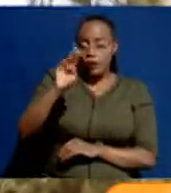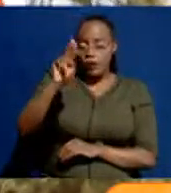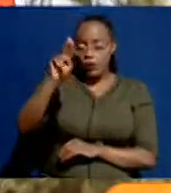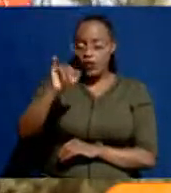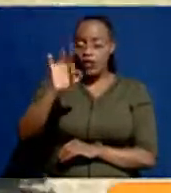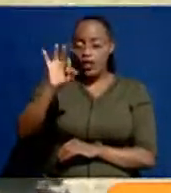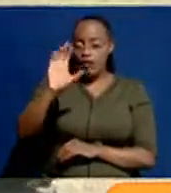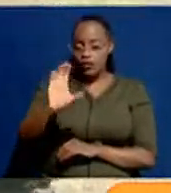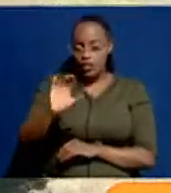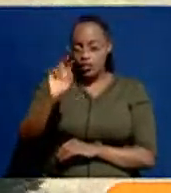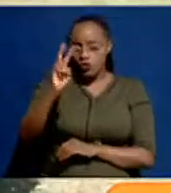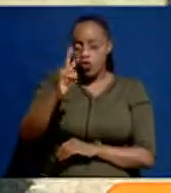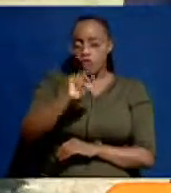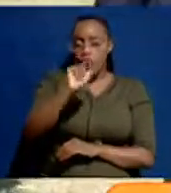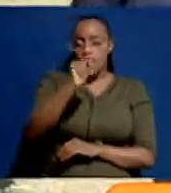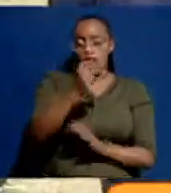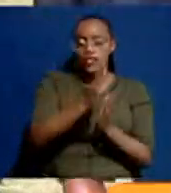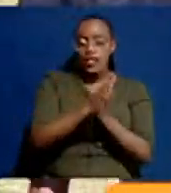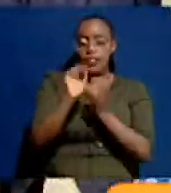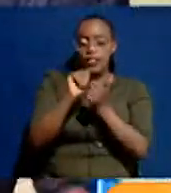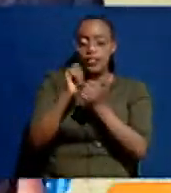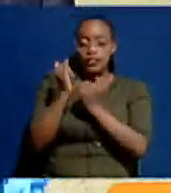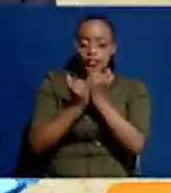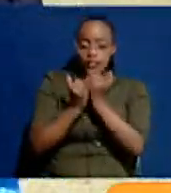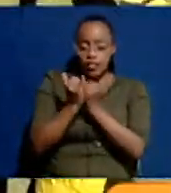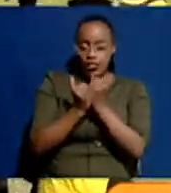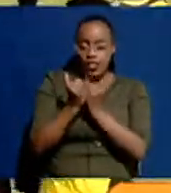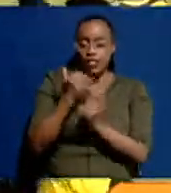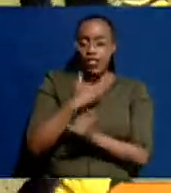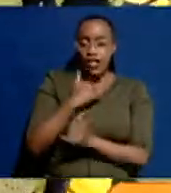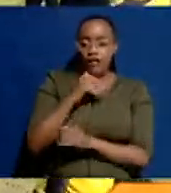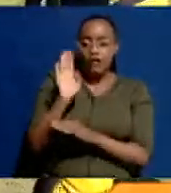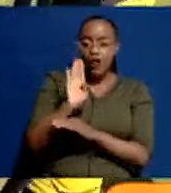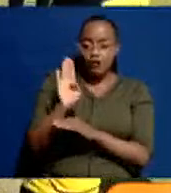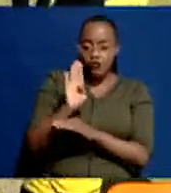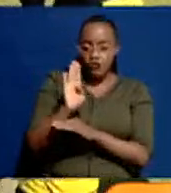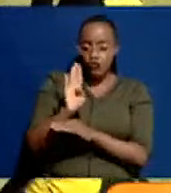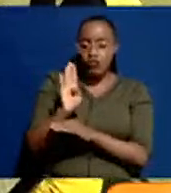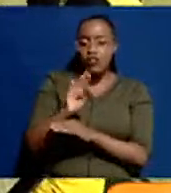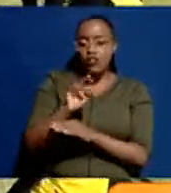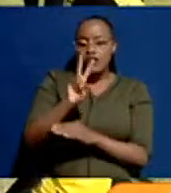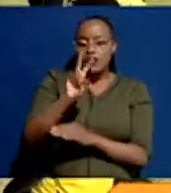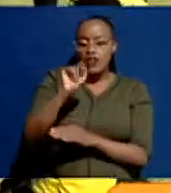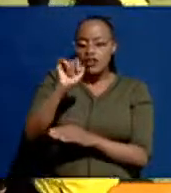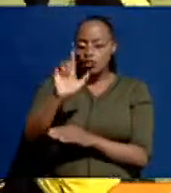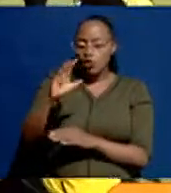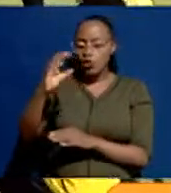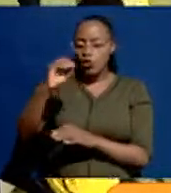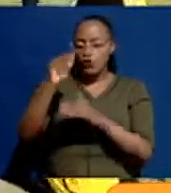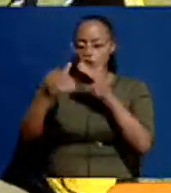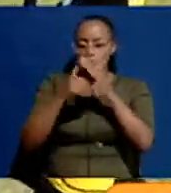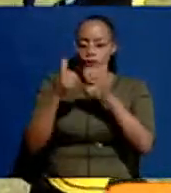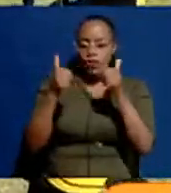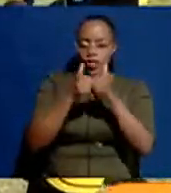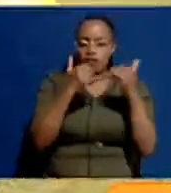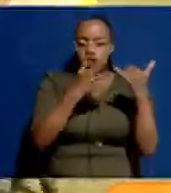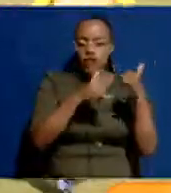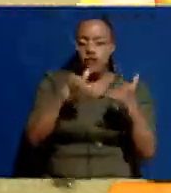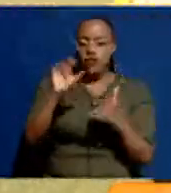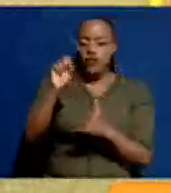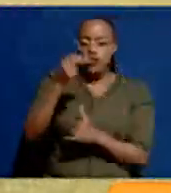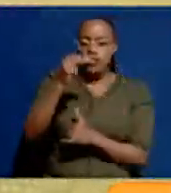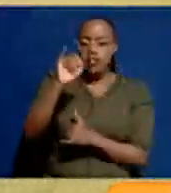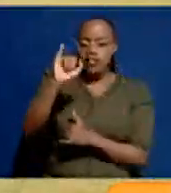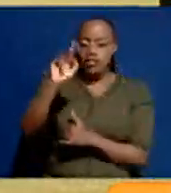twice on Thursday and on Saturday before taking on Burundi Giants Vital O. All these matches will be played at the Sheikh